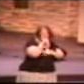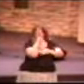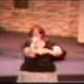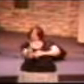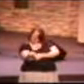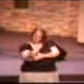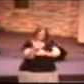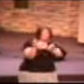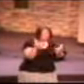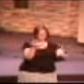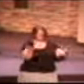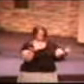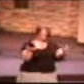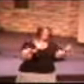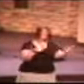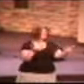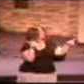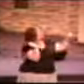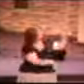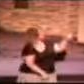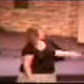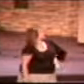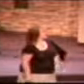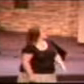it's that.